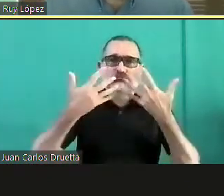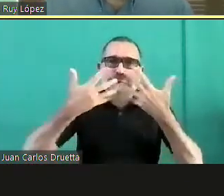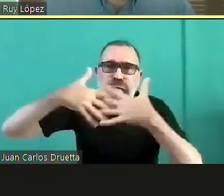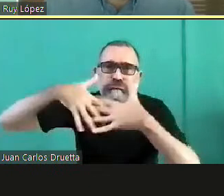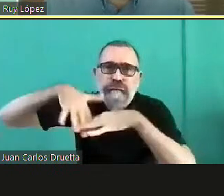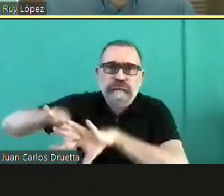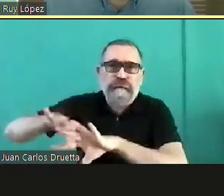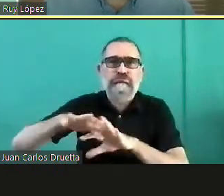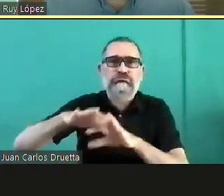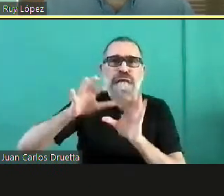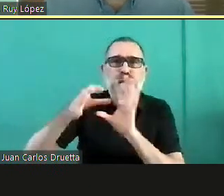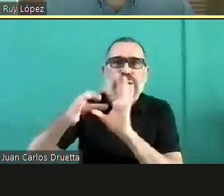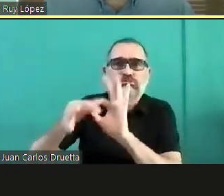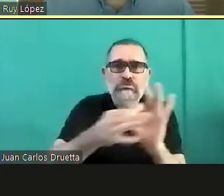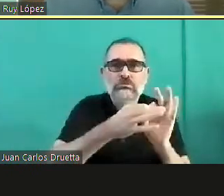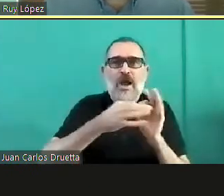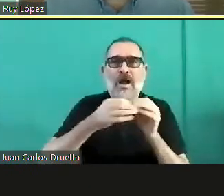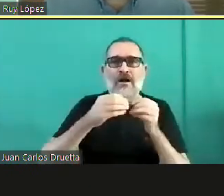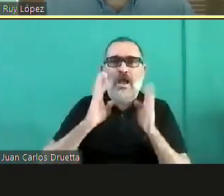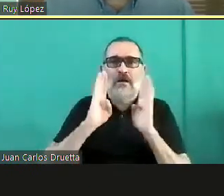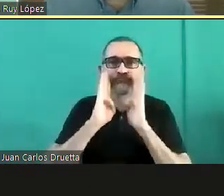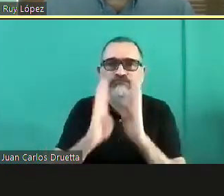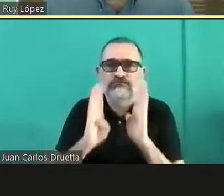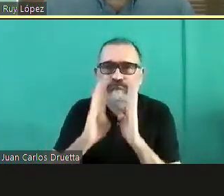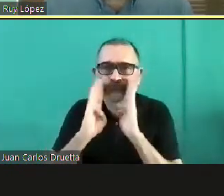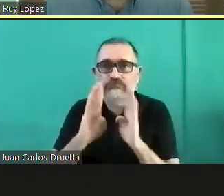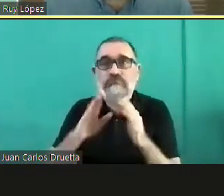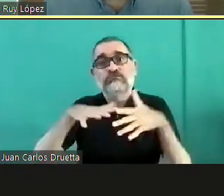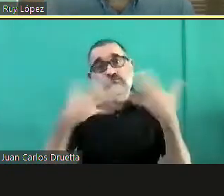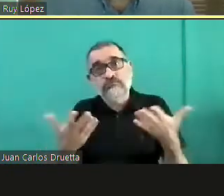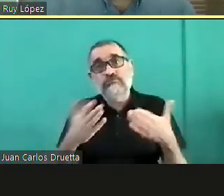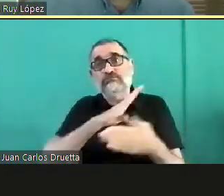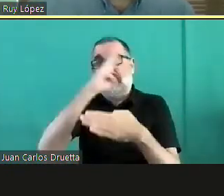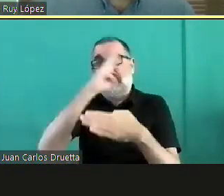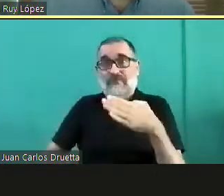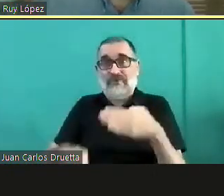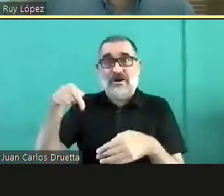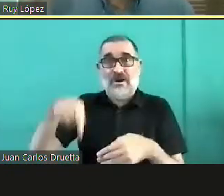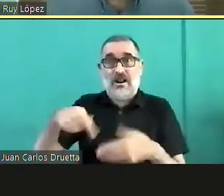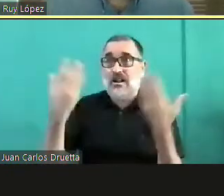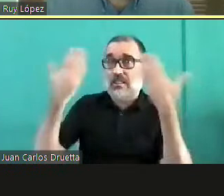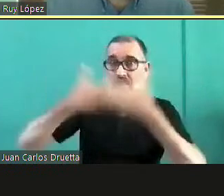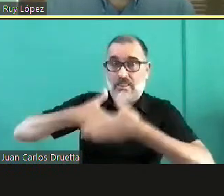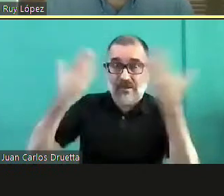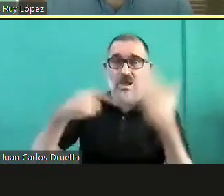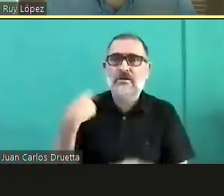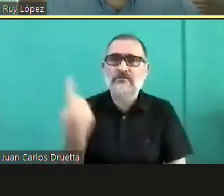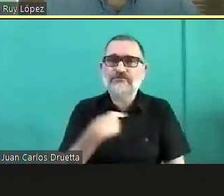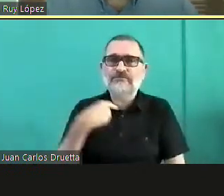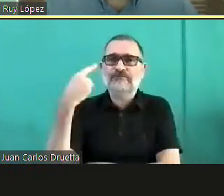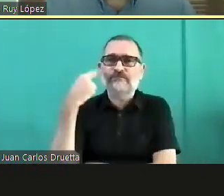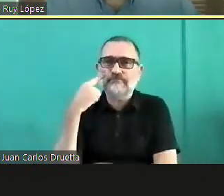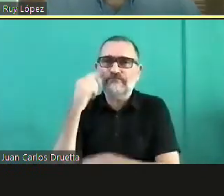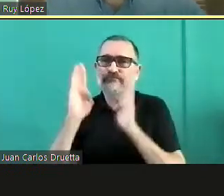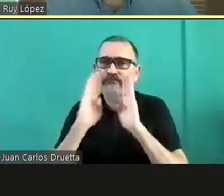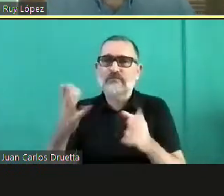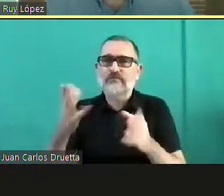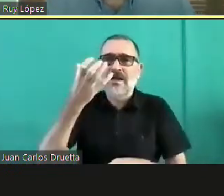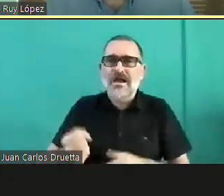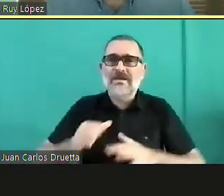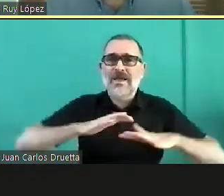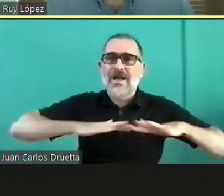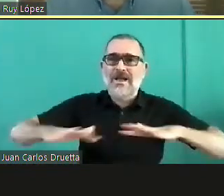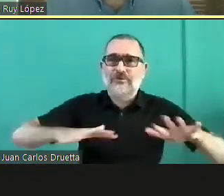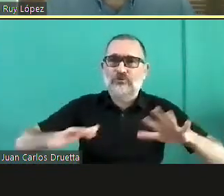of heart attacks. We've been looking at the sector and the need to have action based